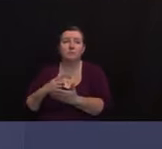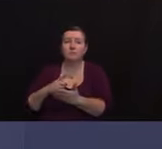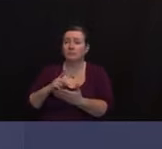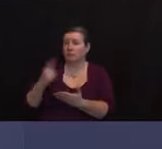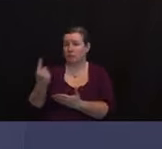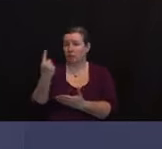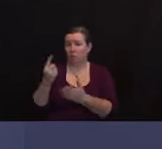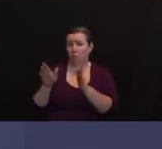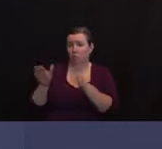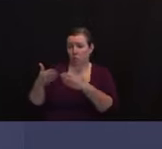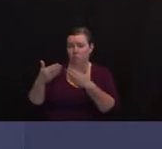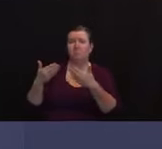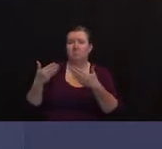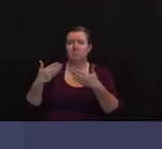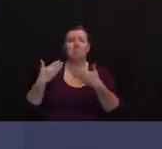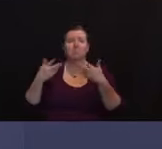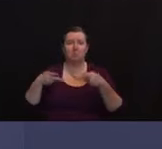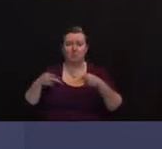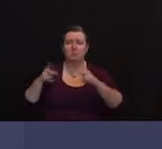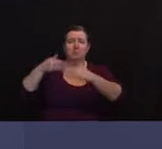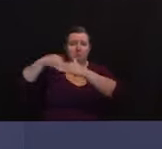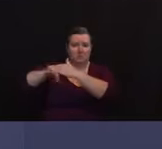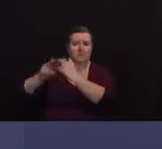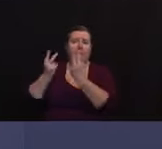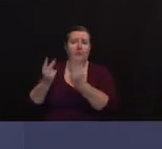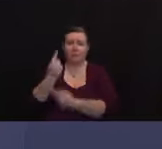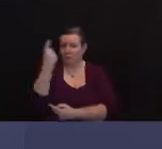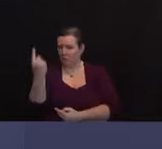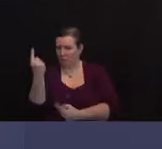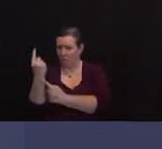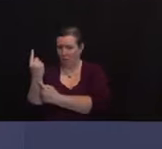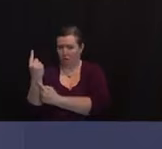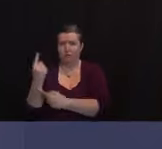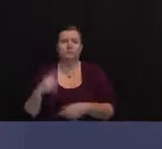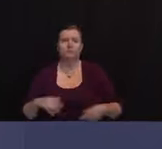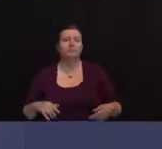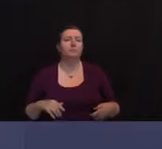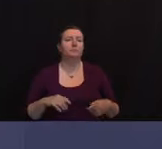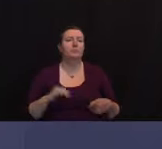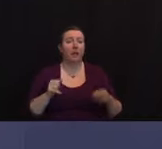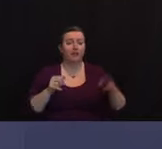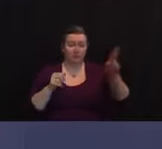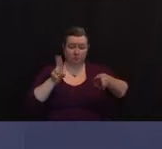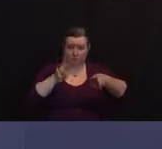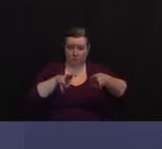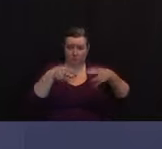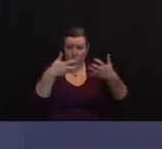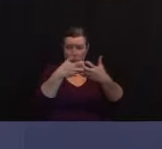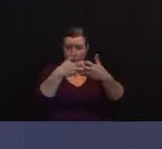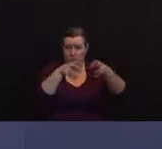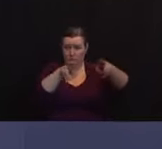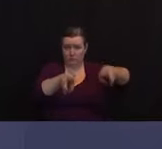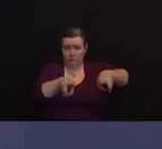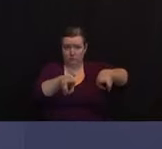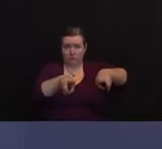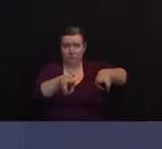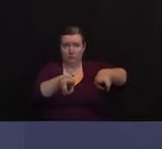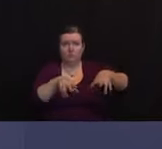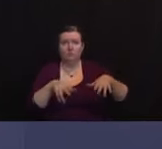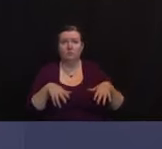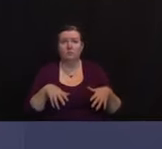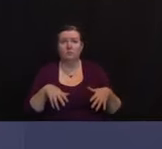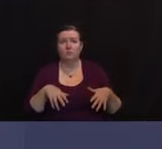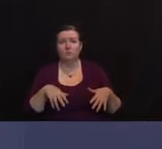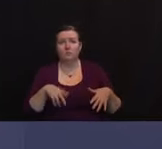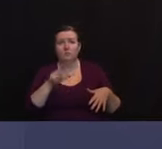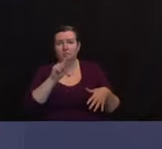shared room, the facility needs to identify a visitation location that allows for social distancing and for deep